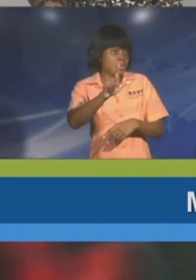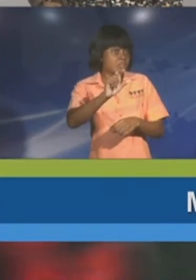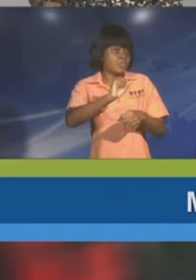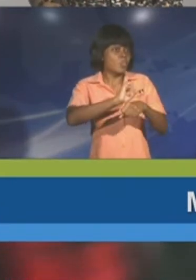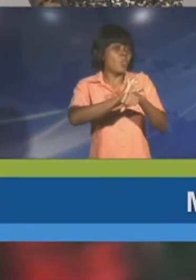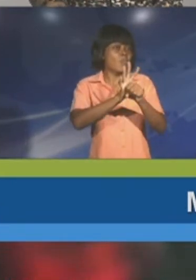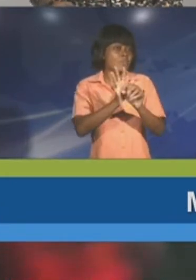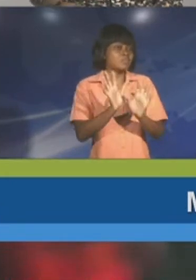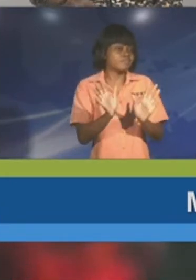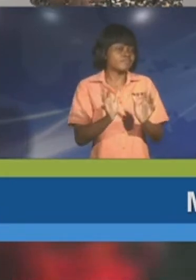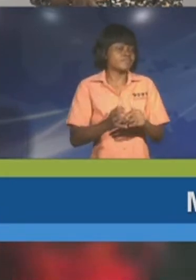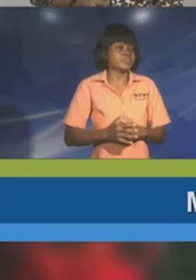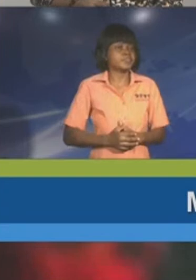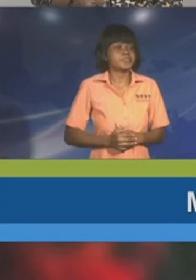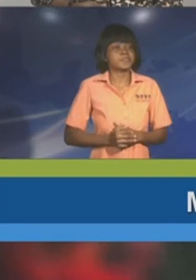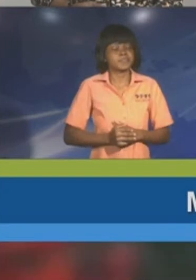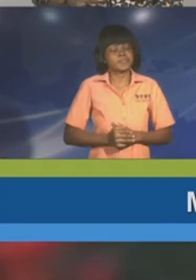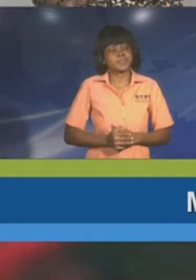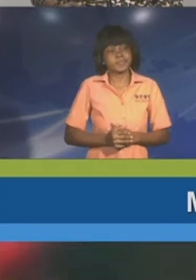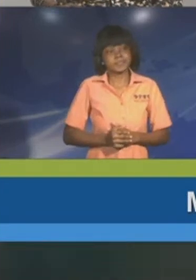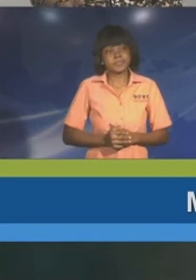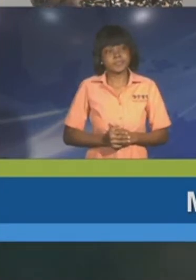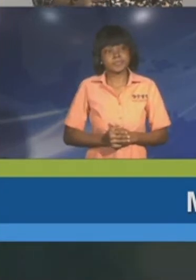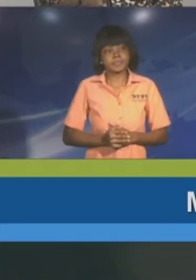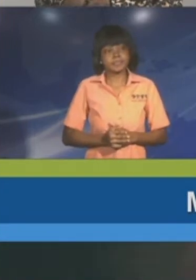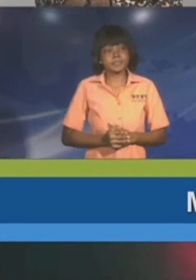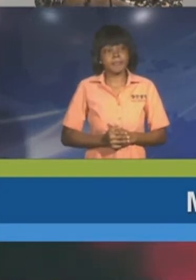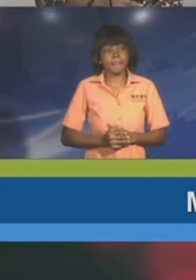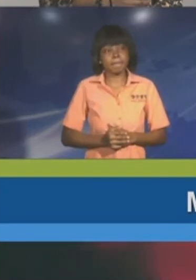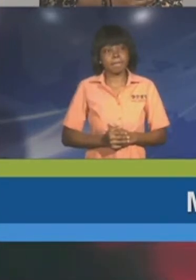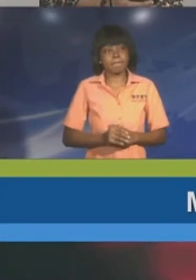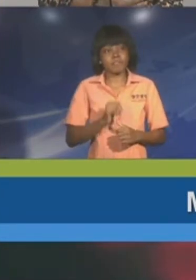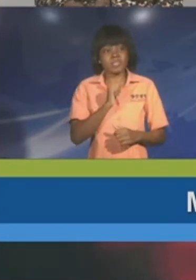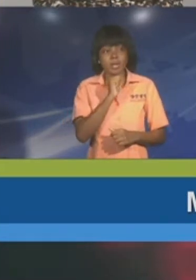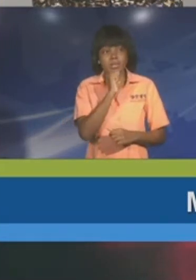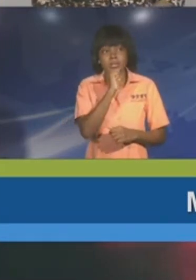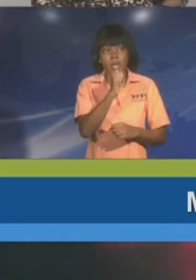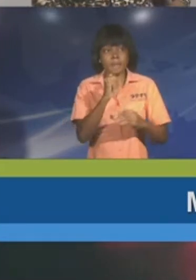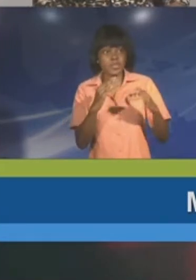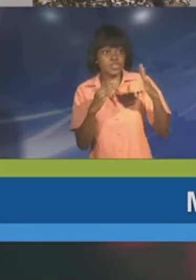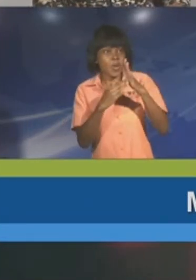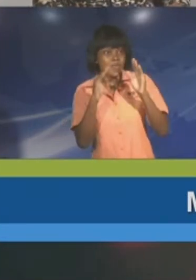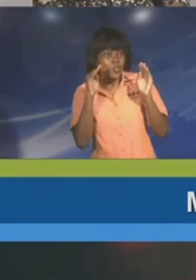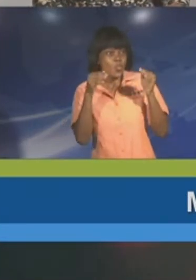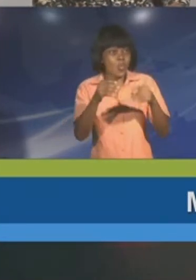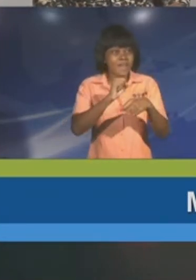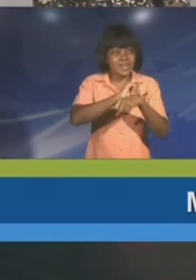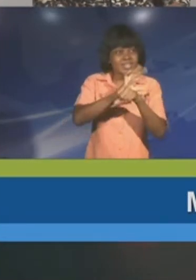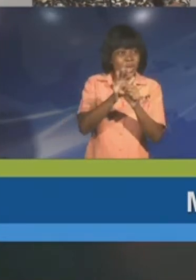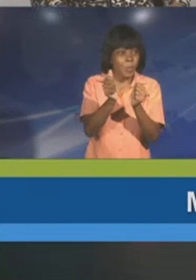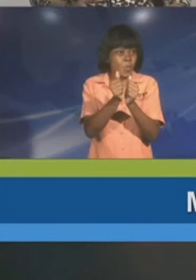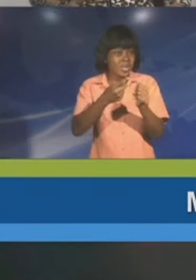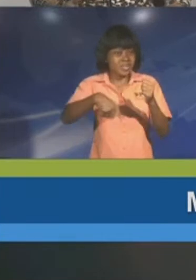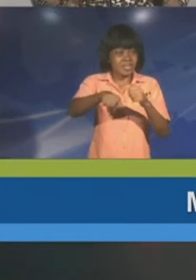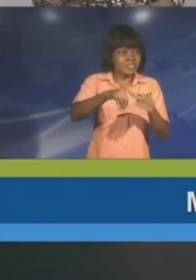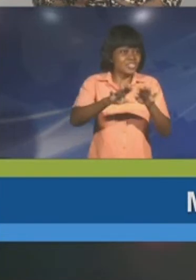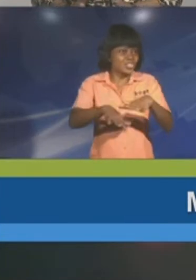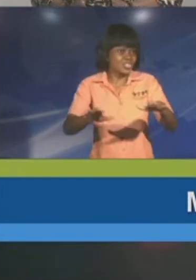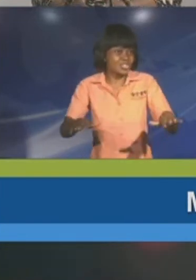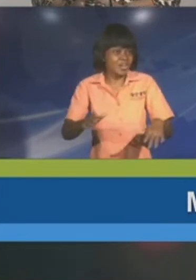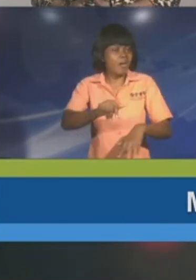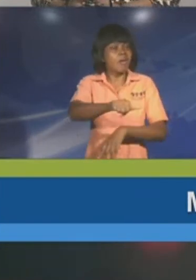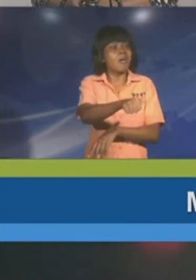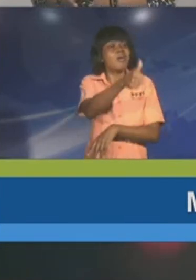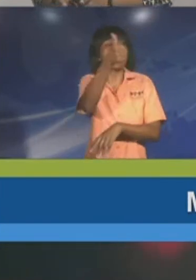been primarily about COVID Omicron. It's been about the other medical illnesses that they have had. Of course, we've